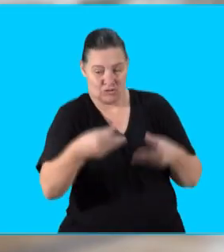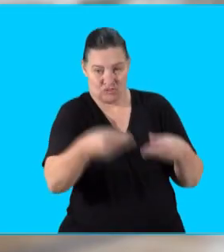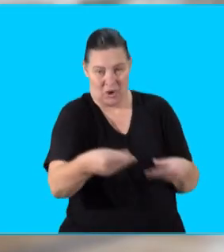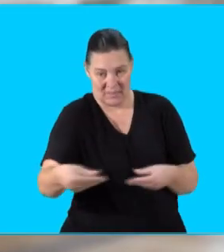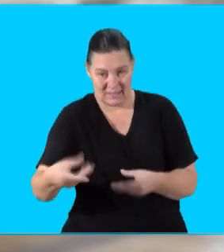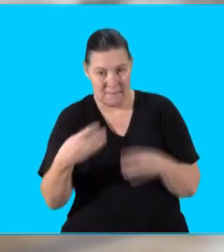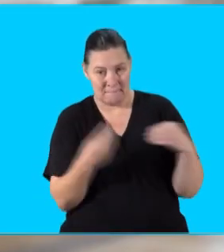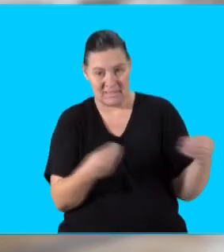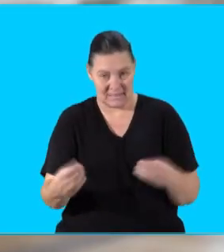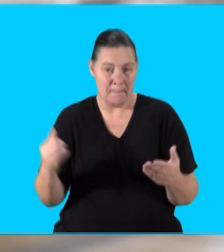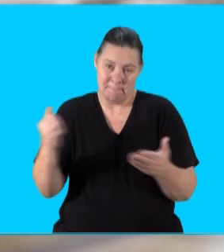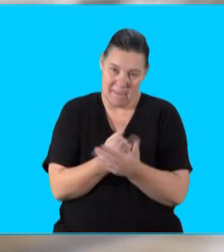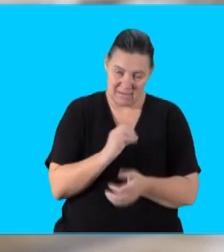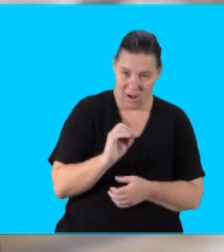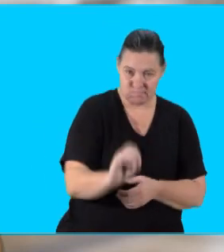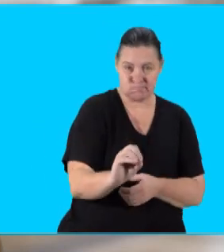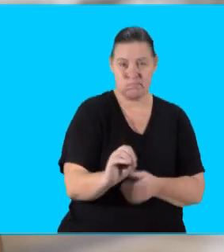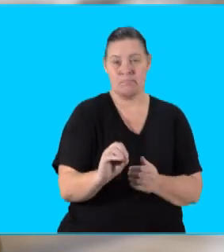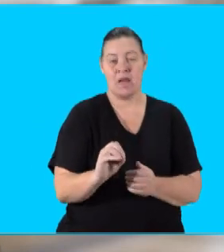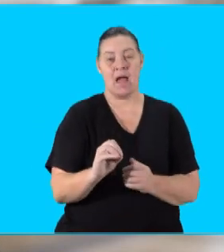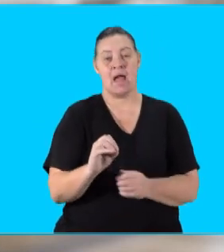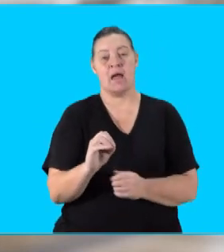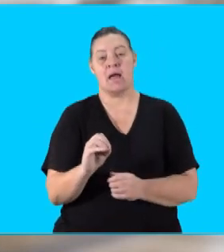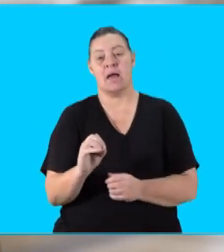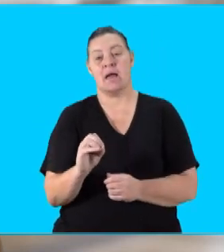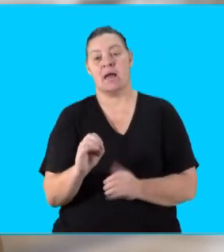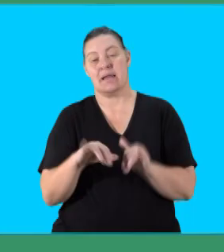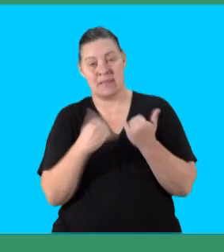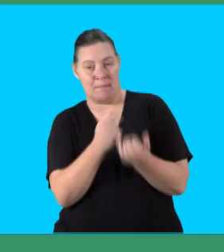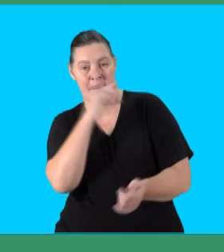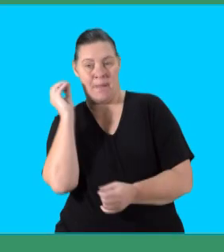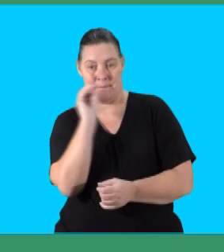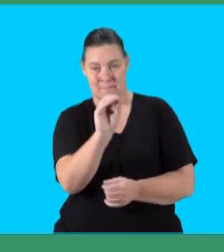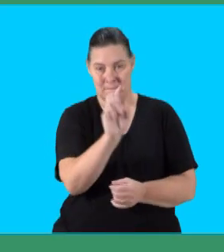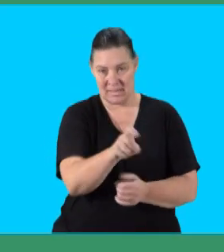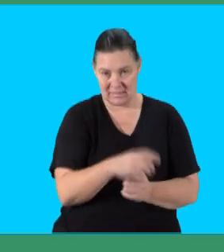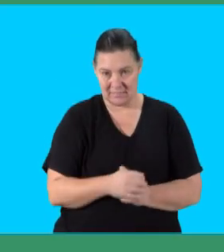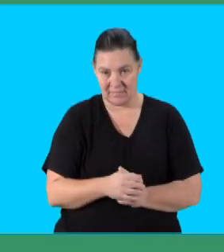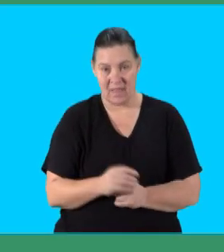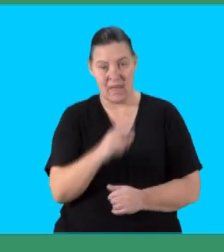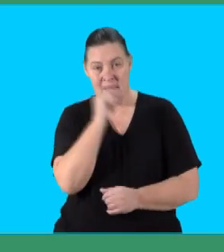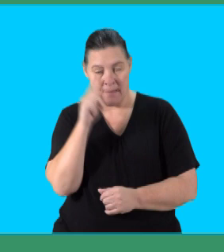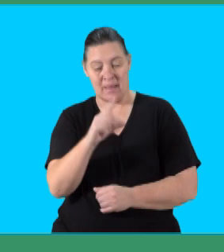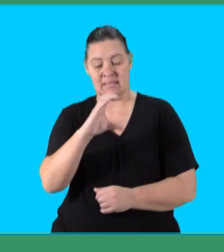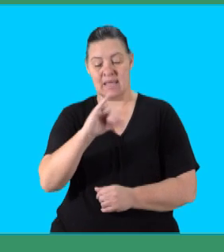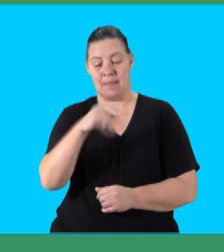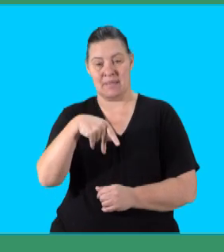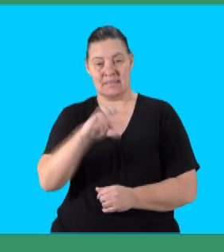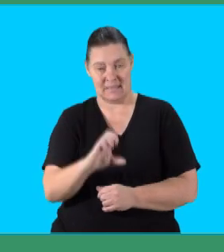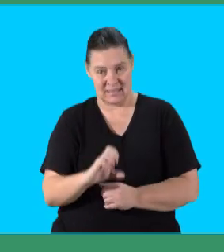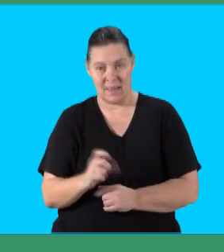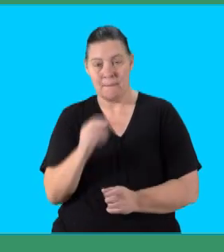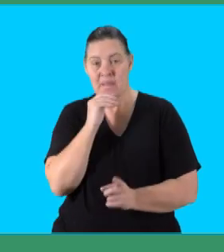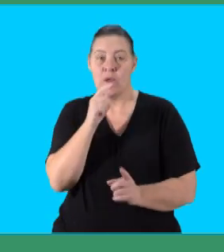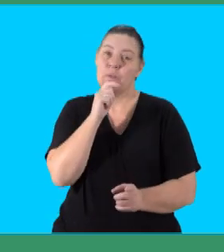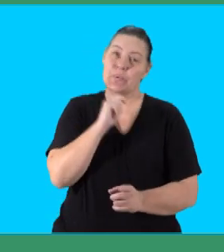of a business, there must be a company name. If a name is reserved at the CIPC, it cannot